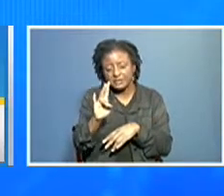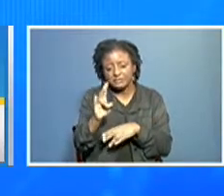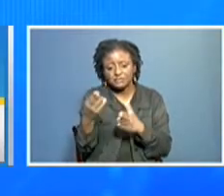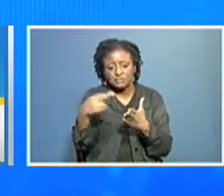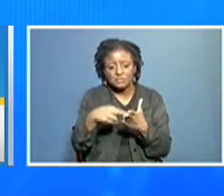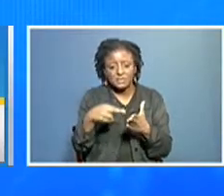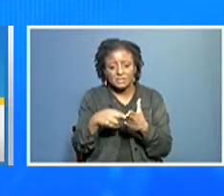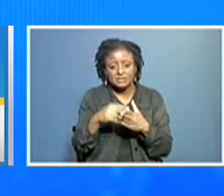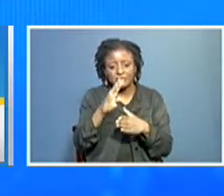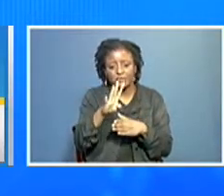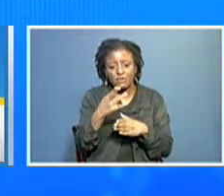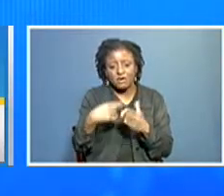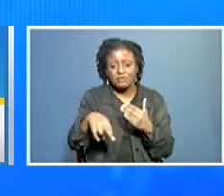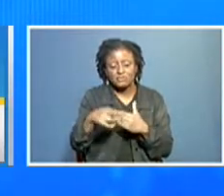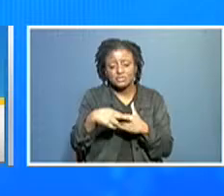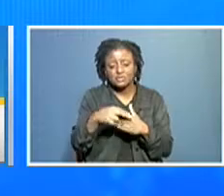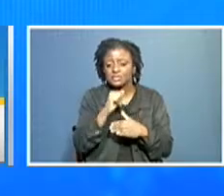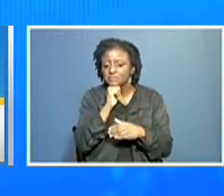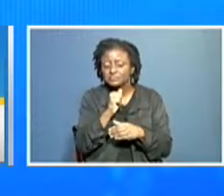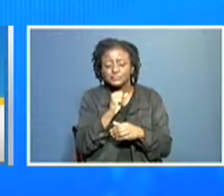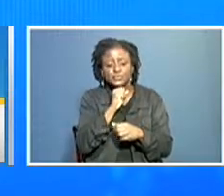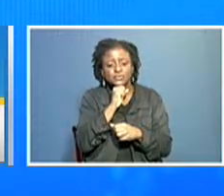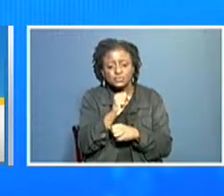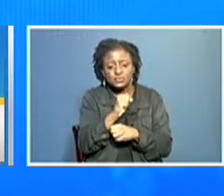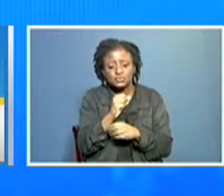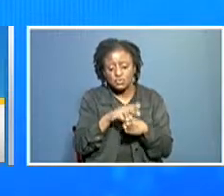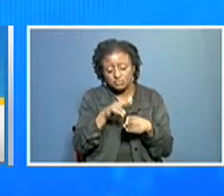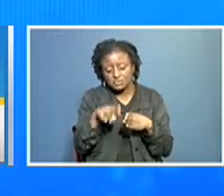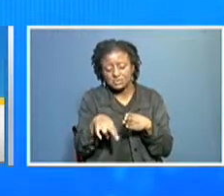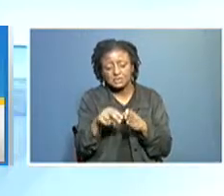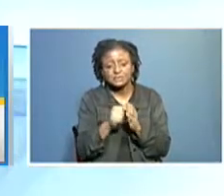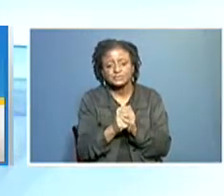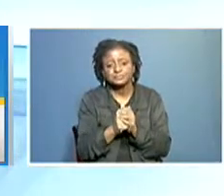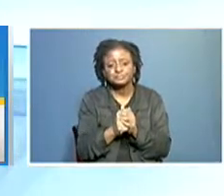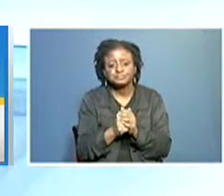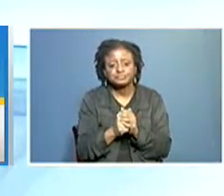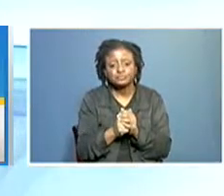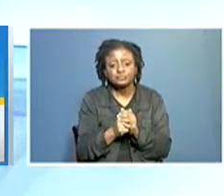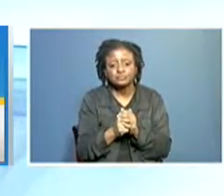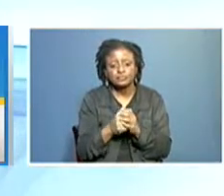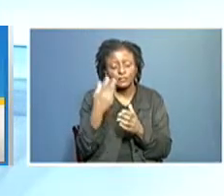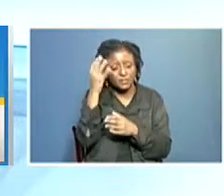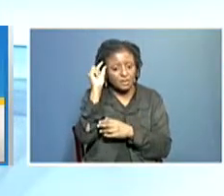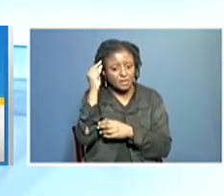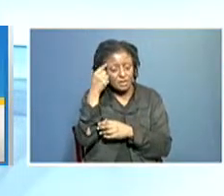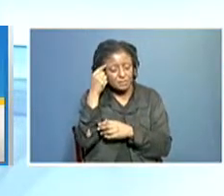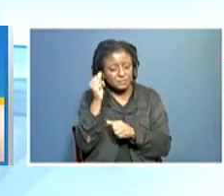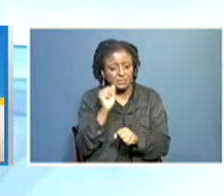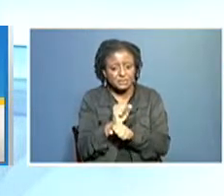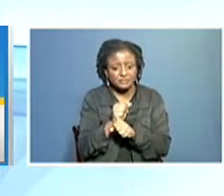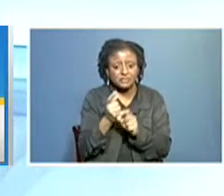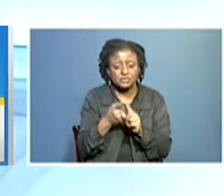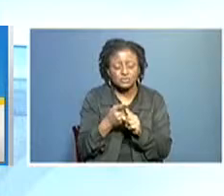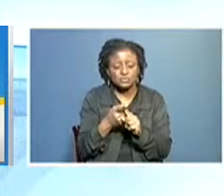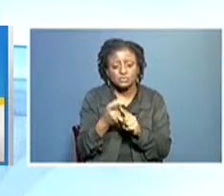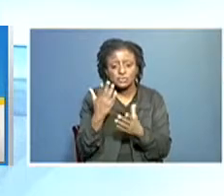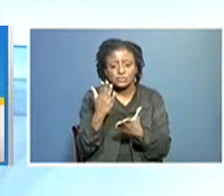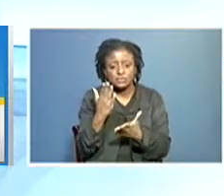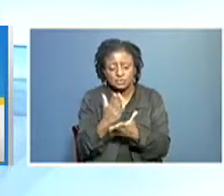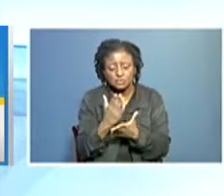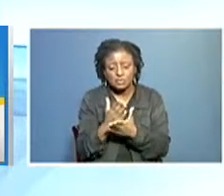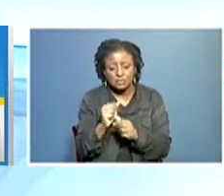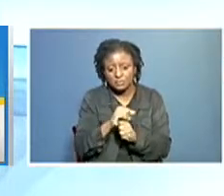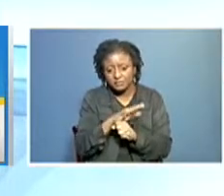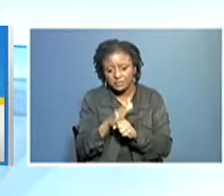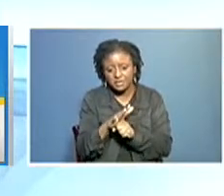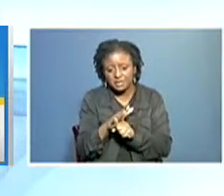4 returning inconclusive results. The government's efforts to stave off COVID-19,